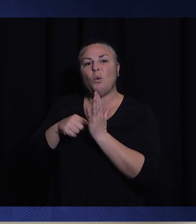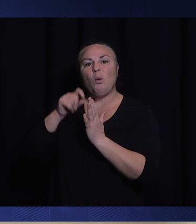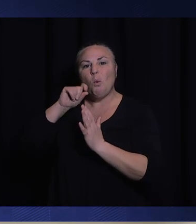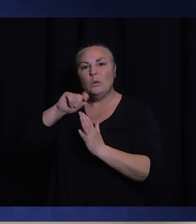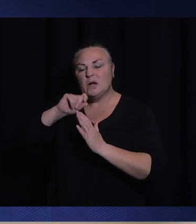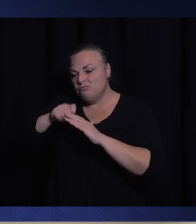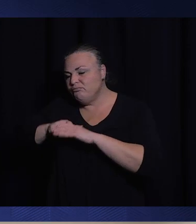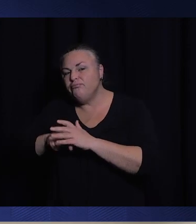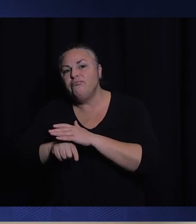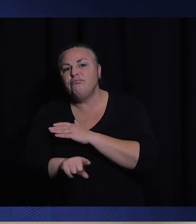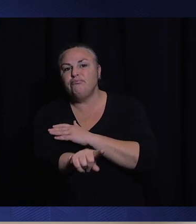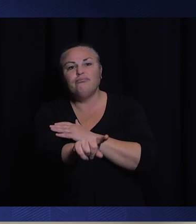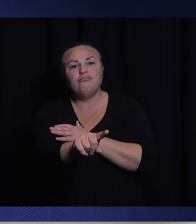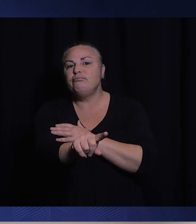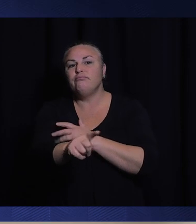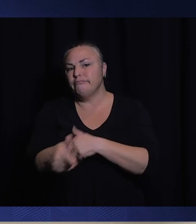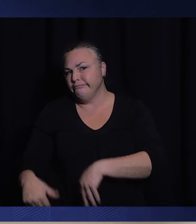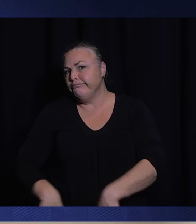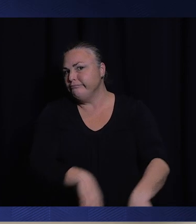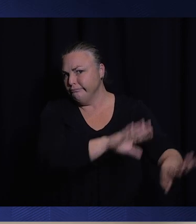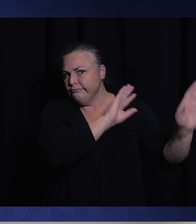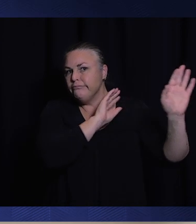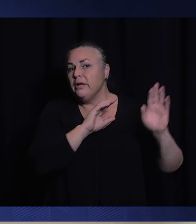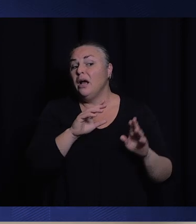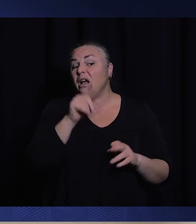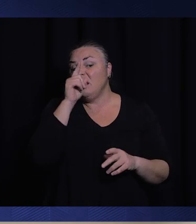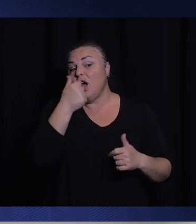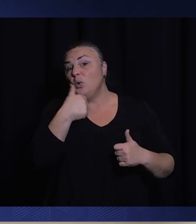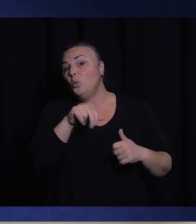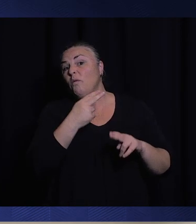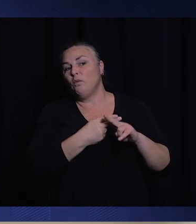landscape architecture and building architecture.